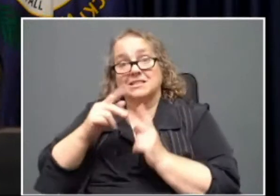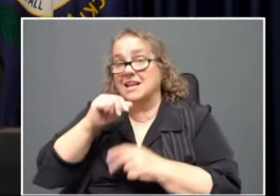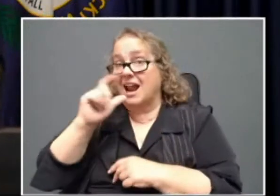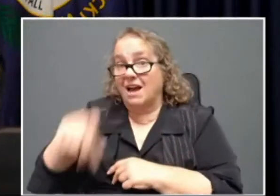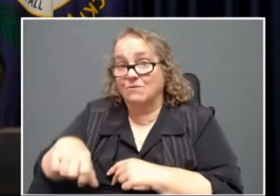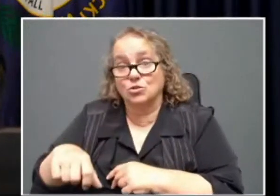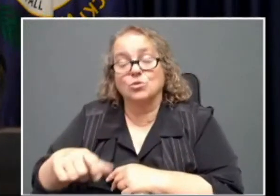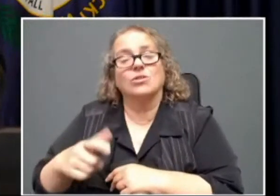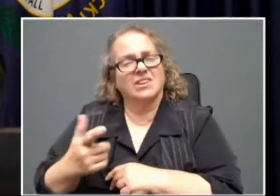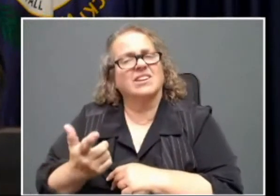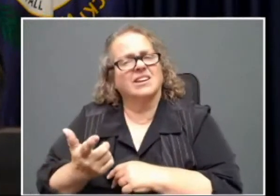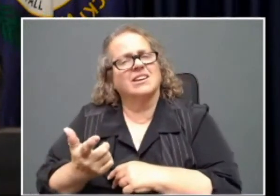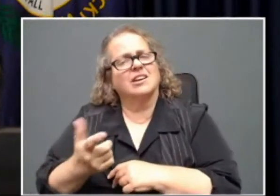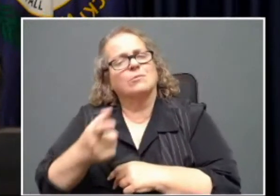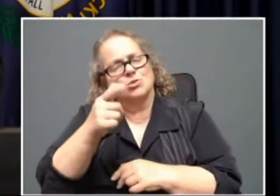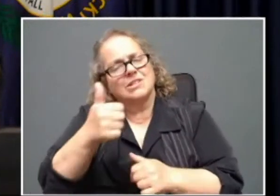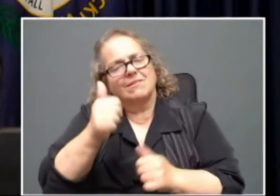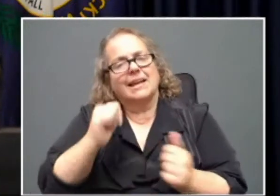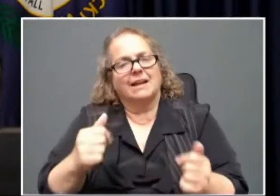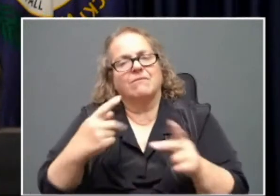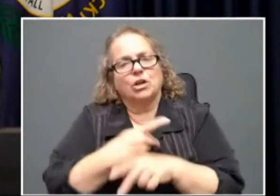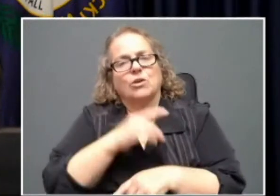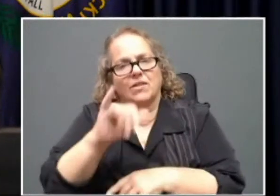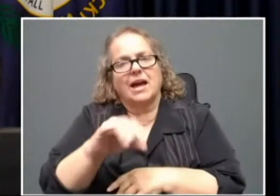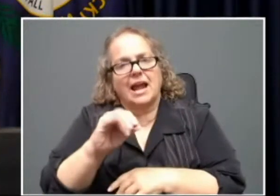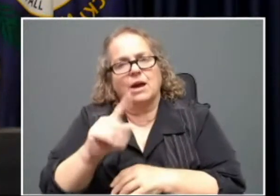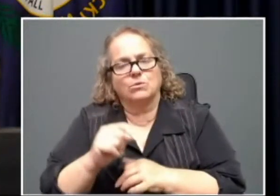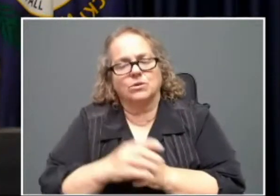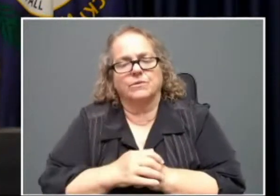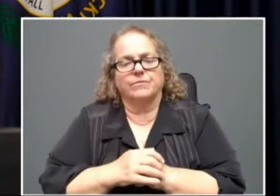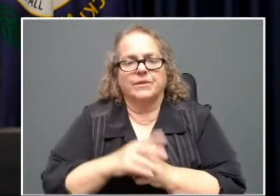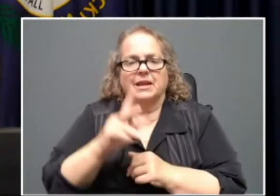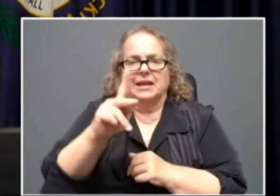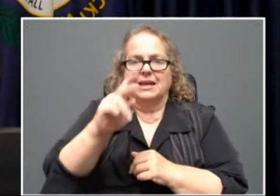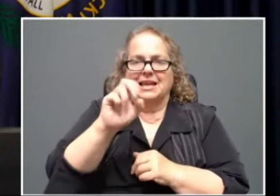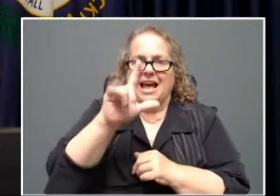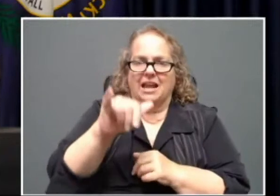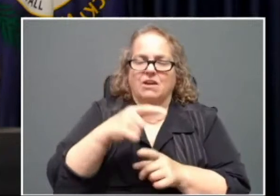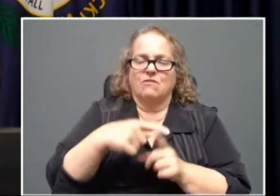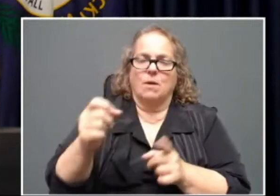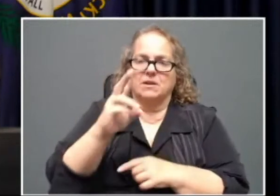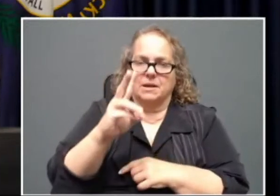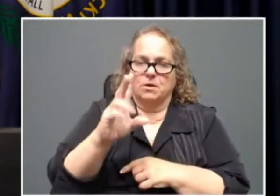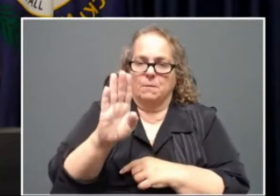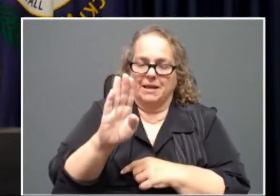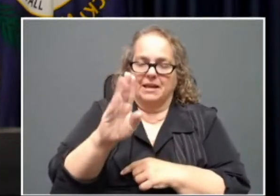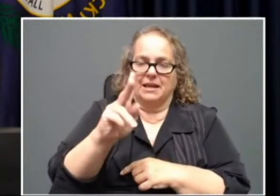figure that out. Kelly Dean from WBKO.